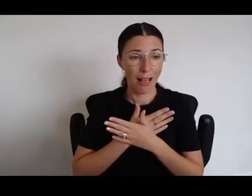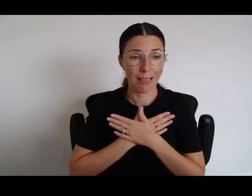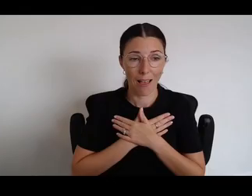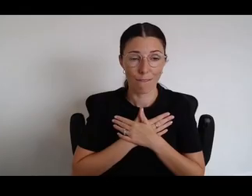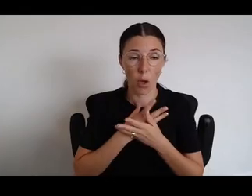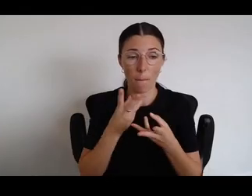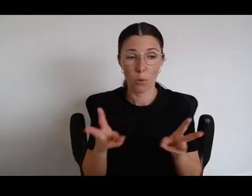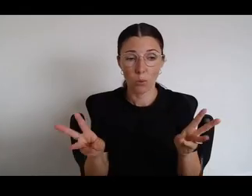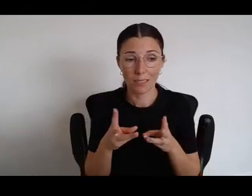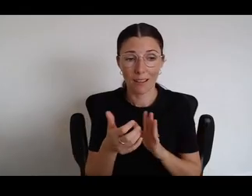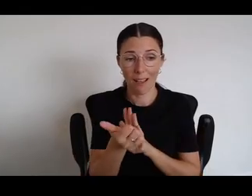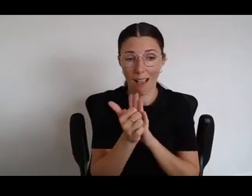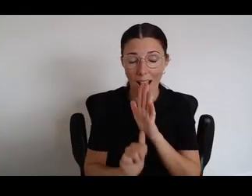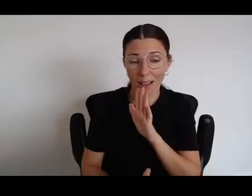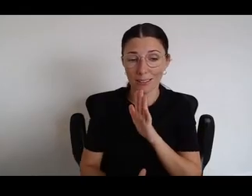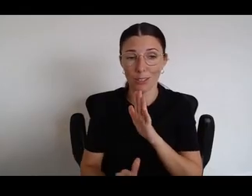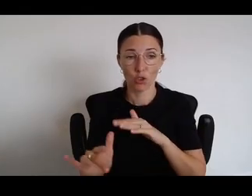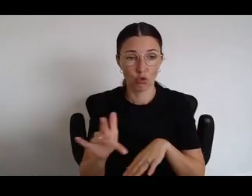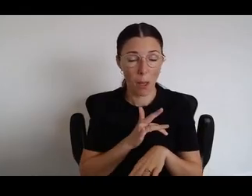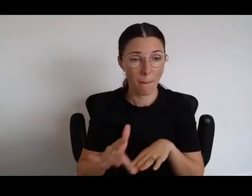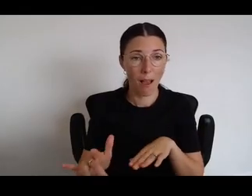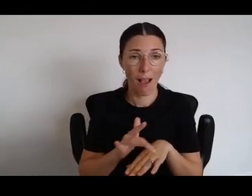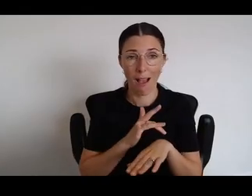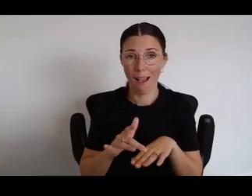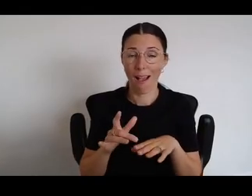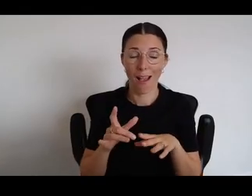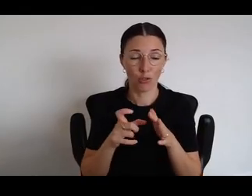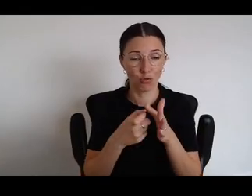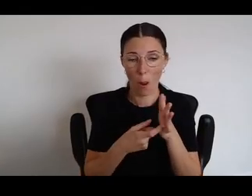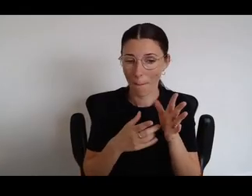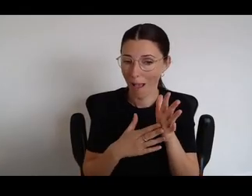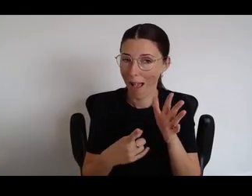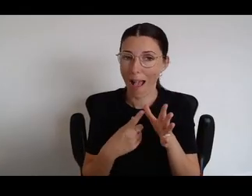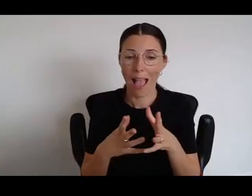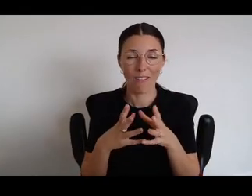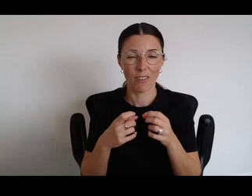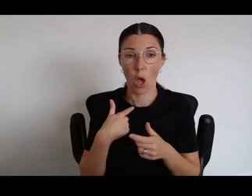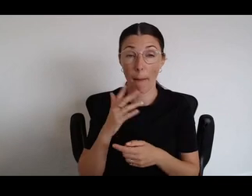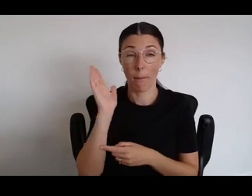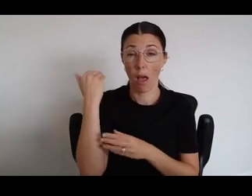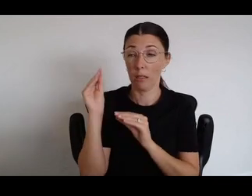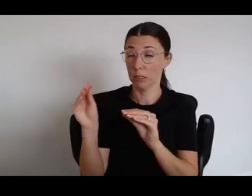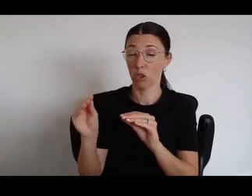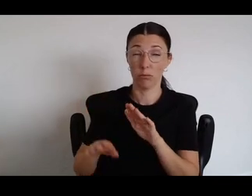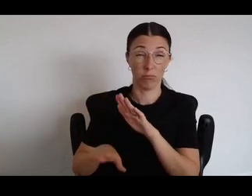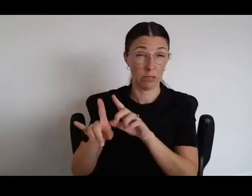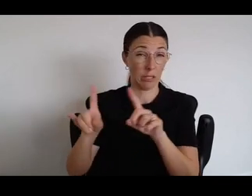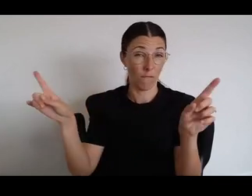and drama and theatre and all those things, but I used to teach completely different things in a school, and I still